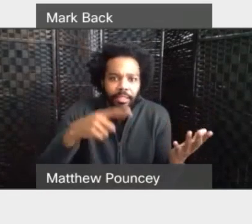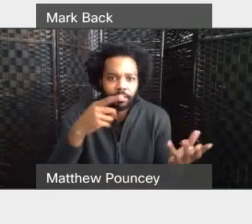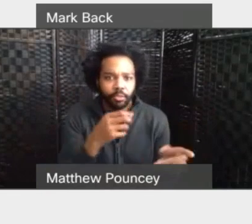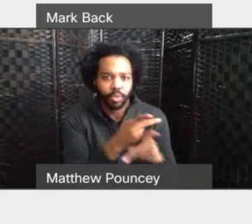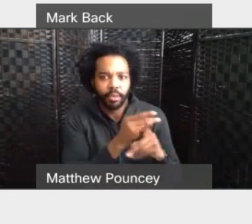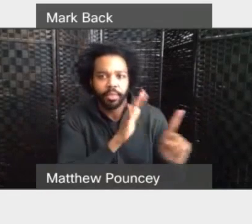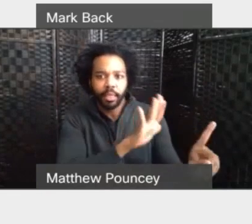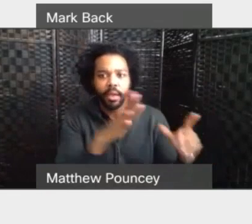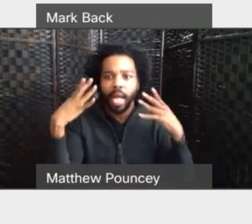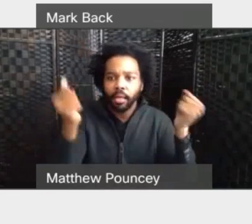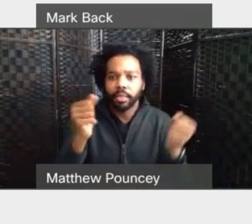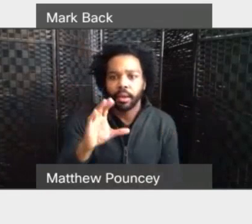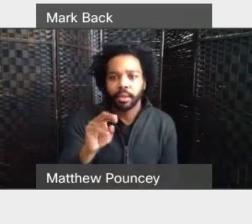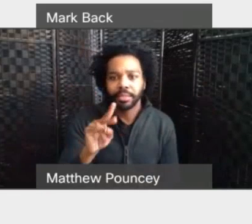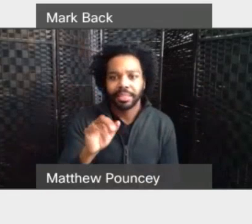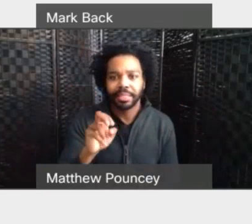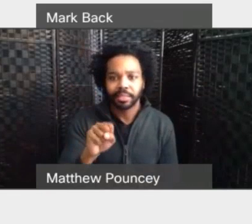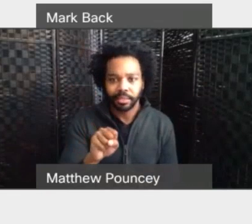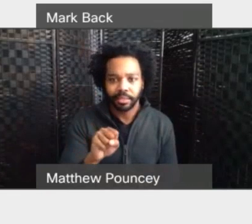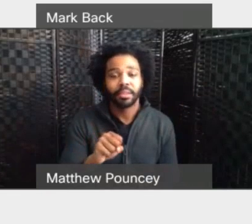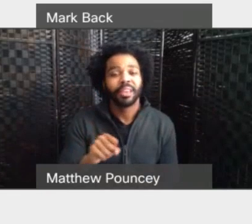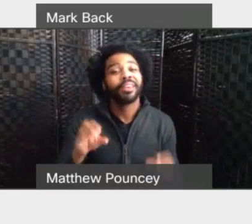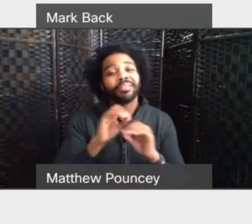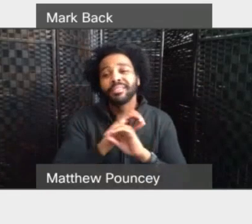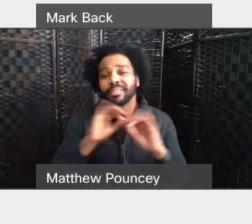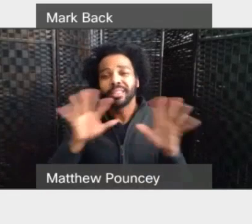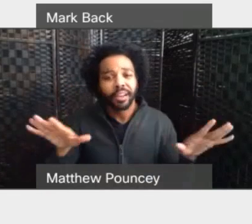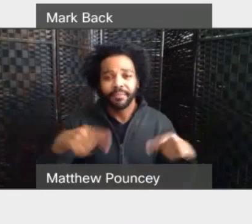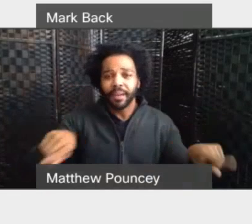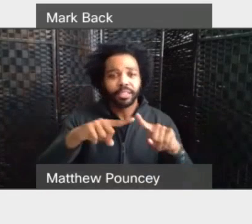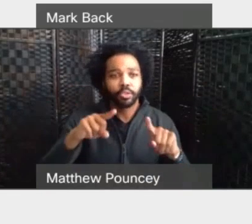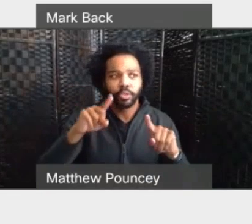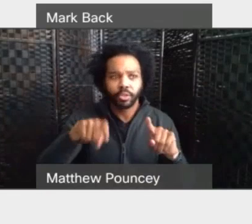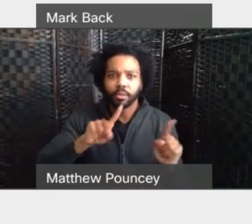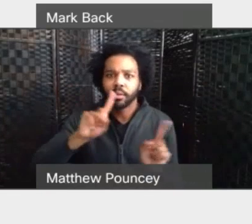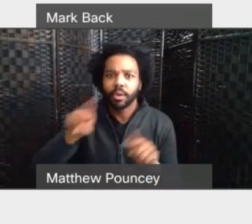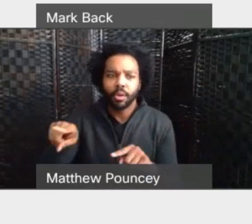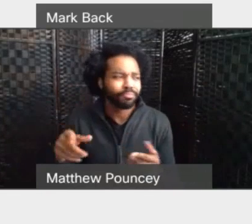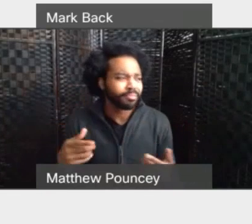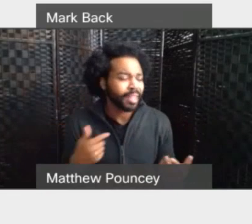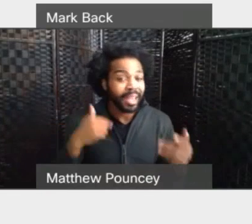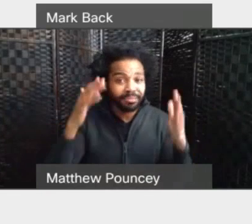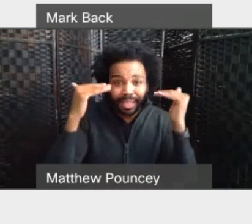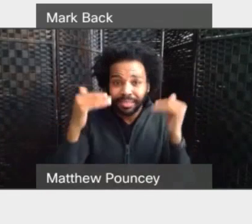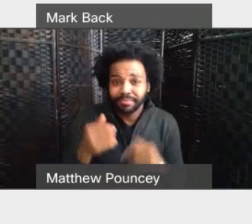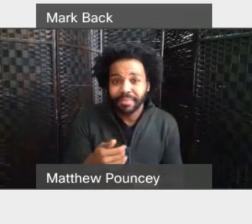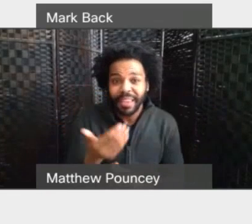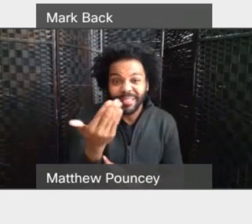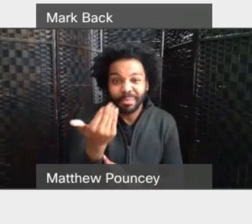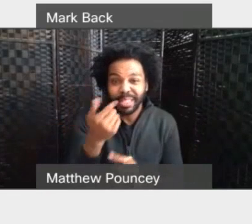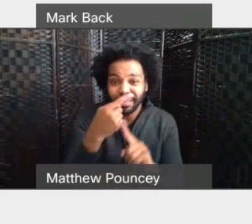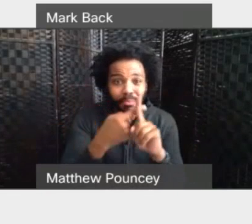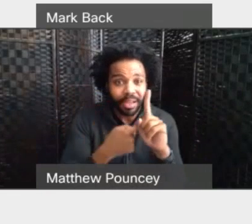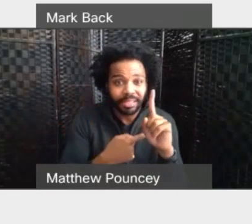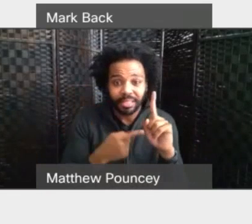of us who should go. I mean, it's going to be at least 15 months, most likely, 15